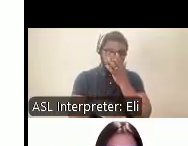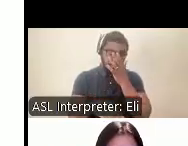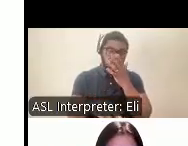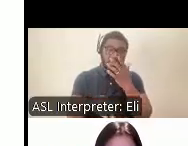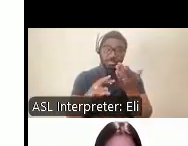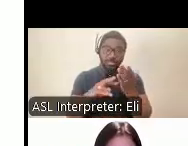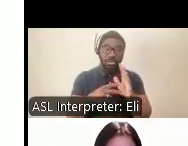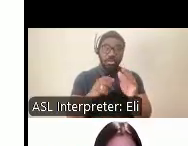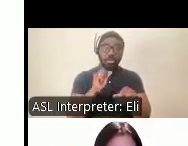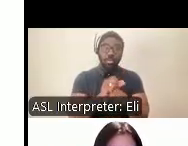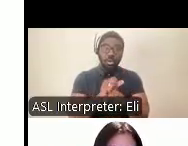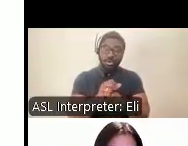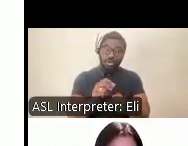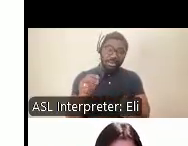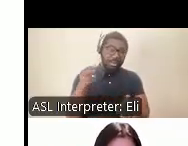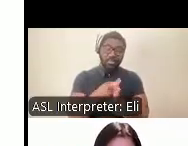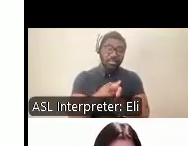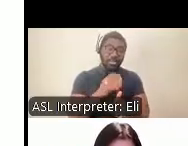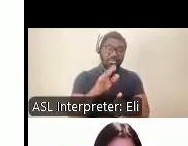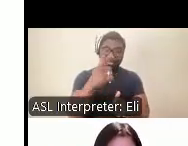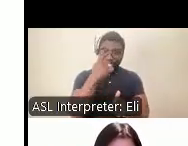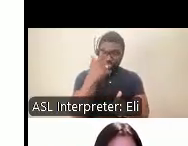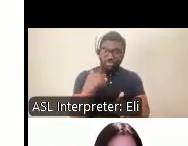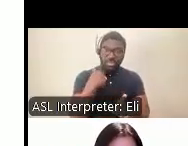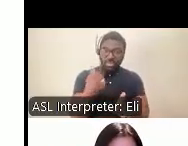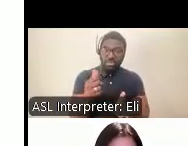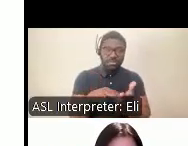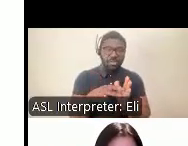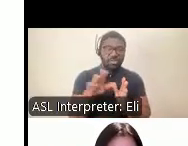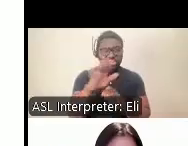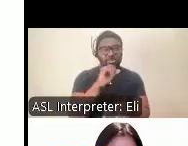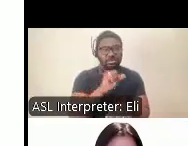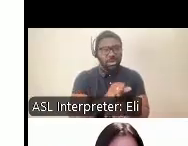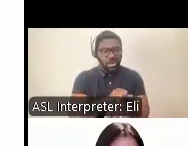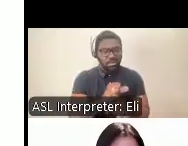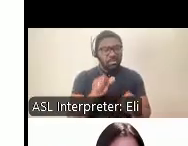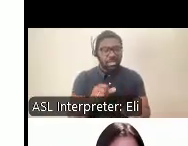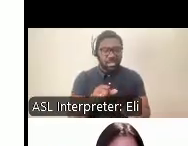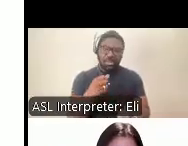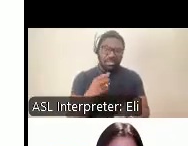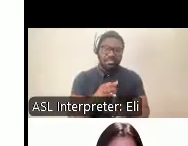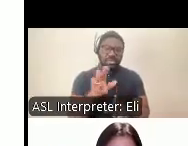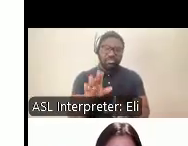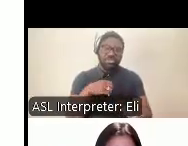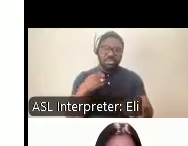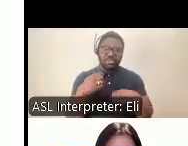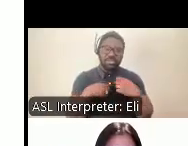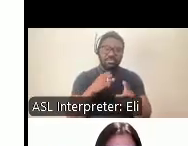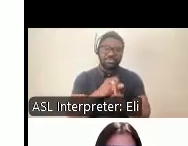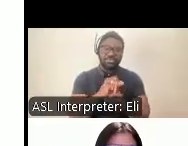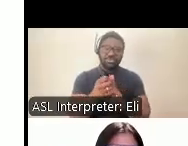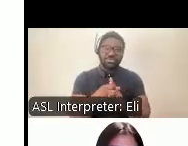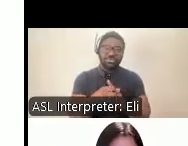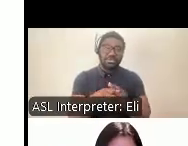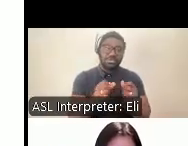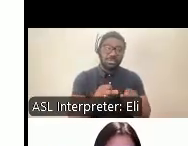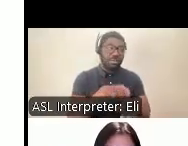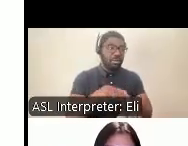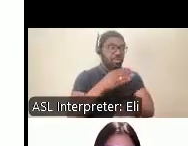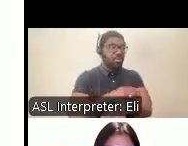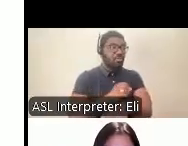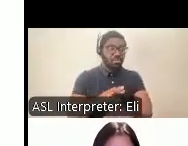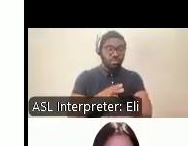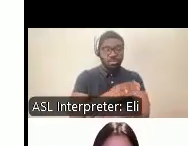that your job situation can strongly affect emotional well-being, for better or worse. Every